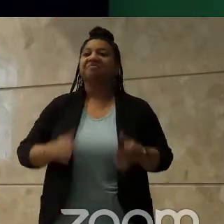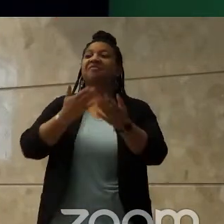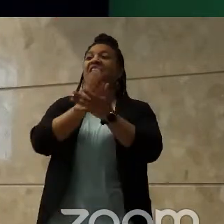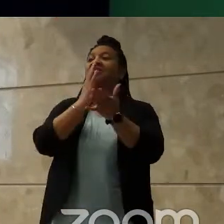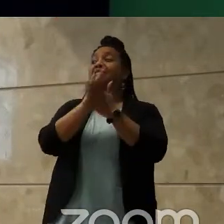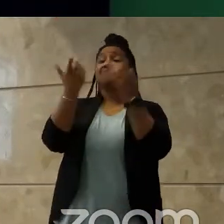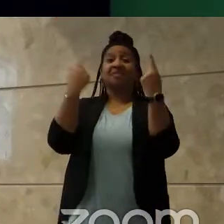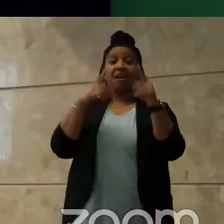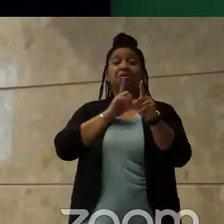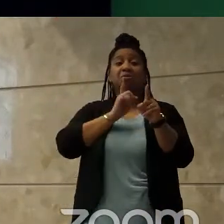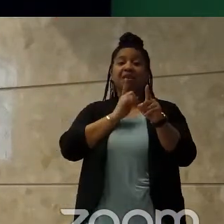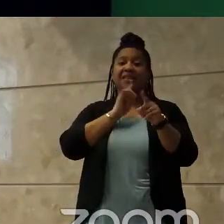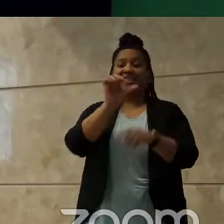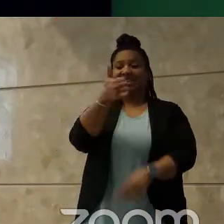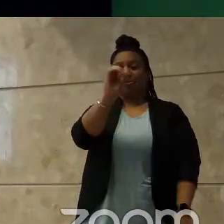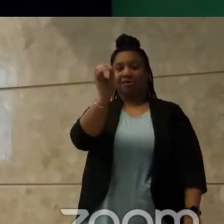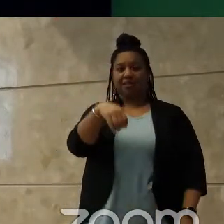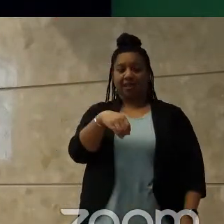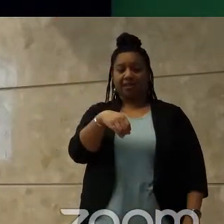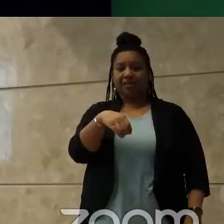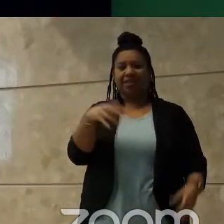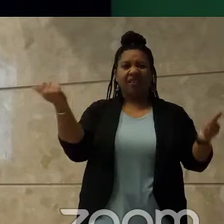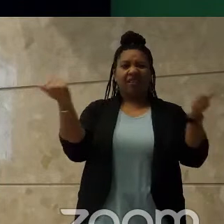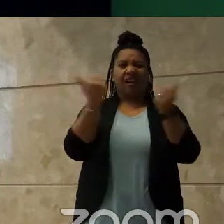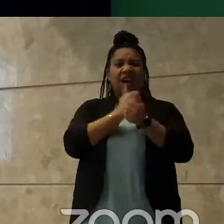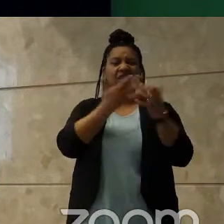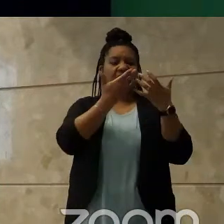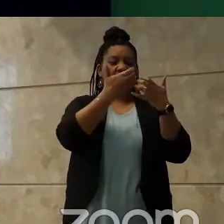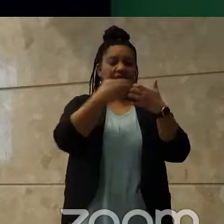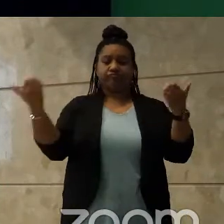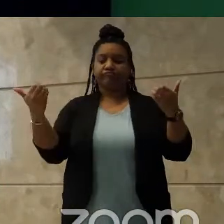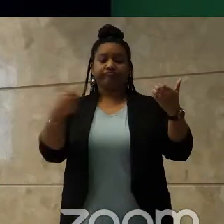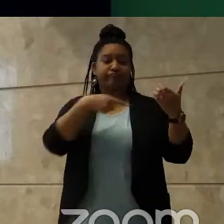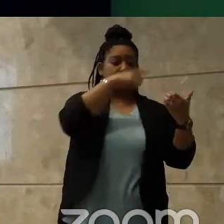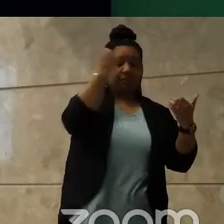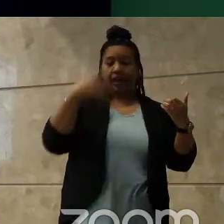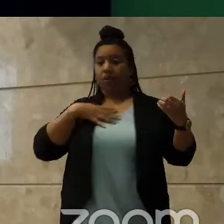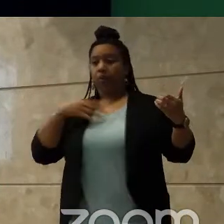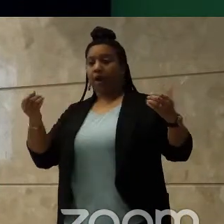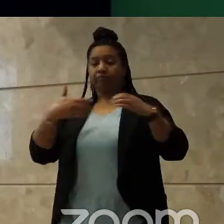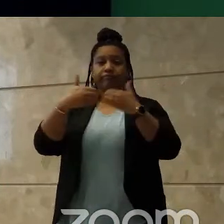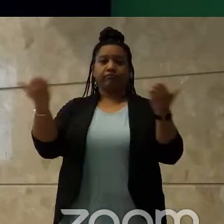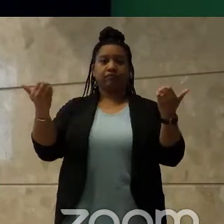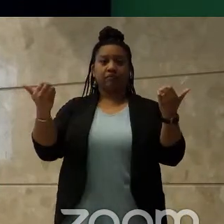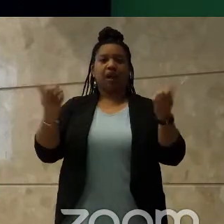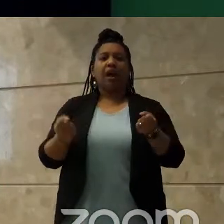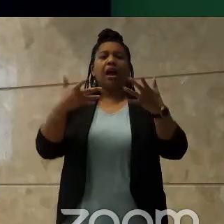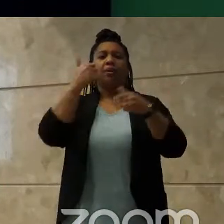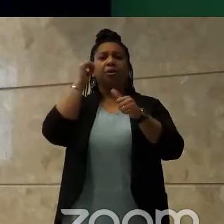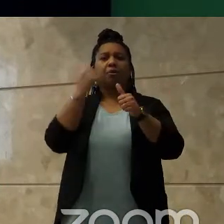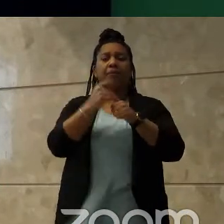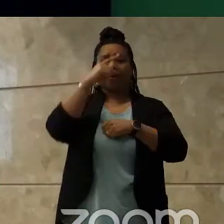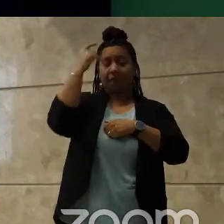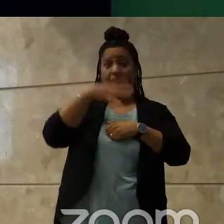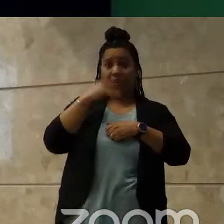out it really was only 10%, and everything was broken into black and white. Then I always ask people, how many remember black and white